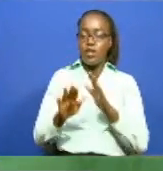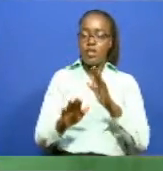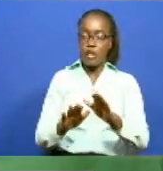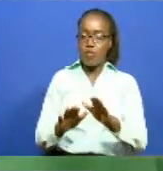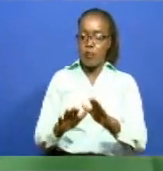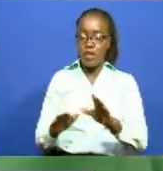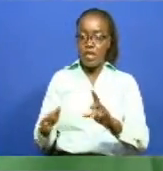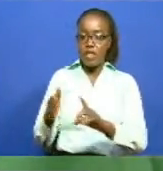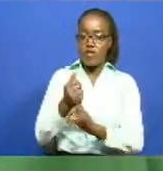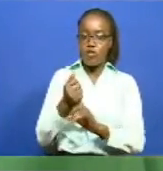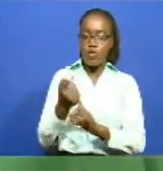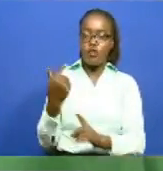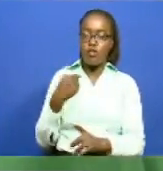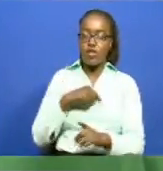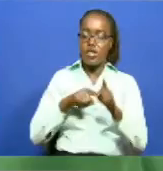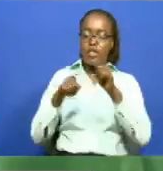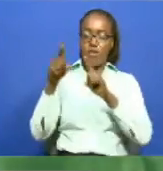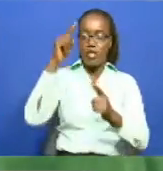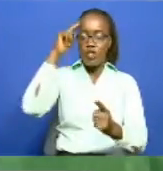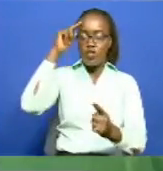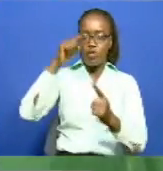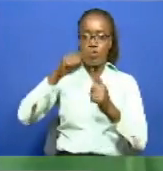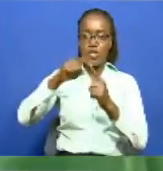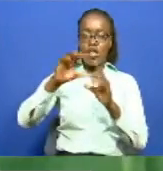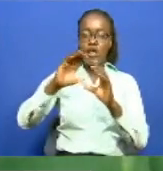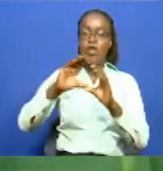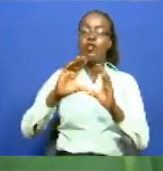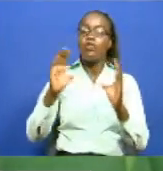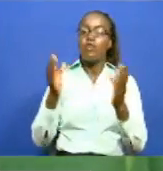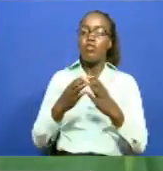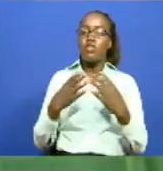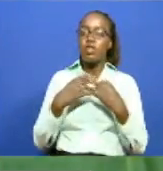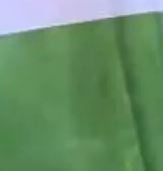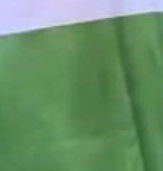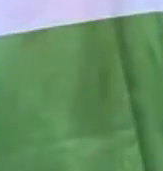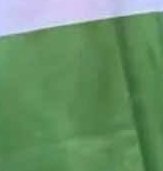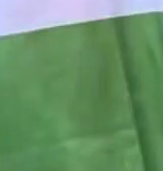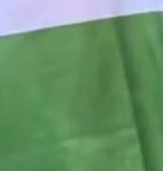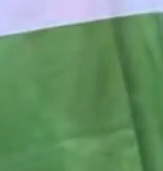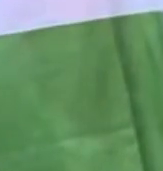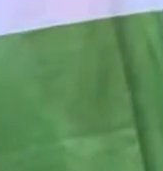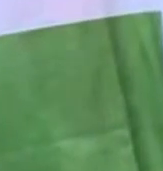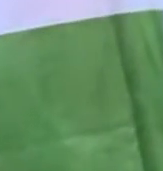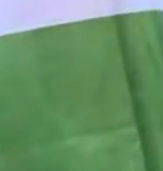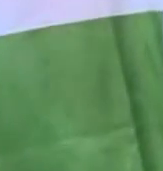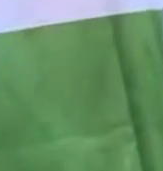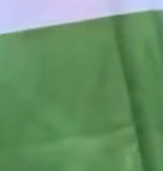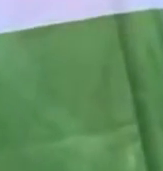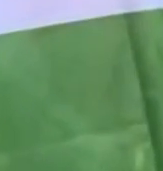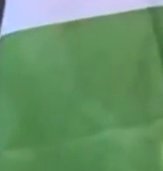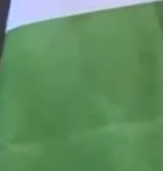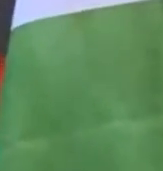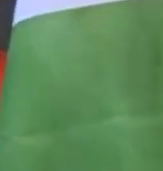us in our journey towards universal health coverage. Asanteni. Thank you all. Thank